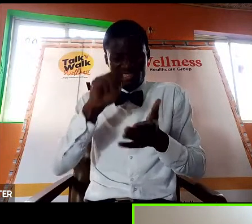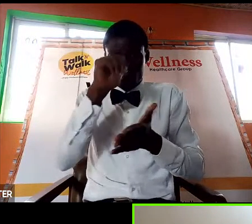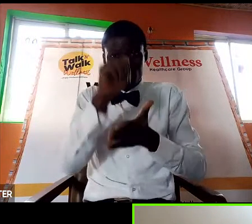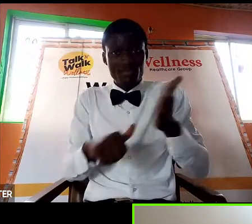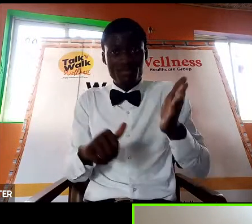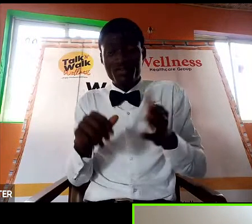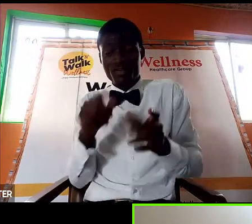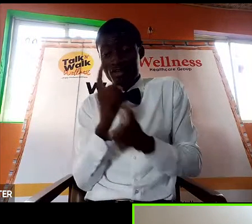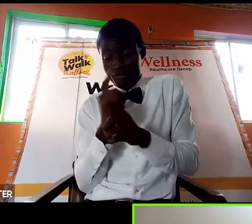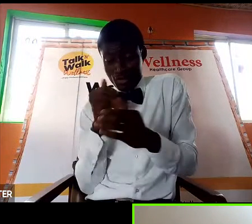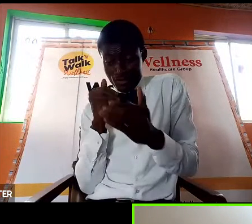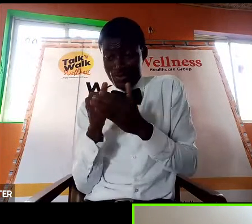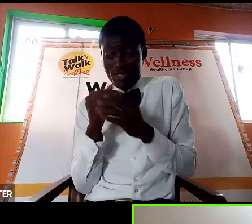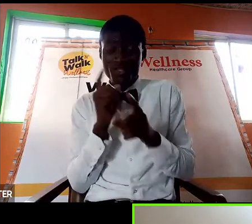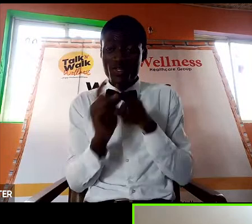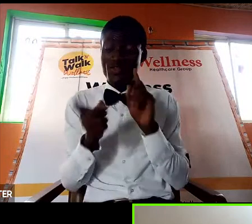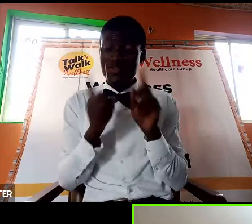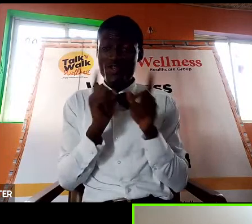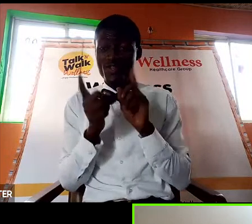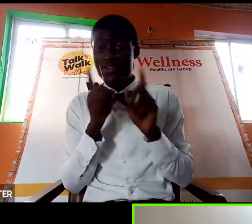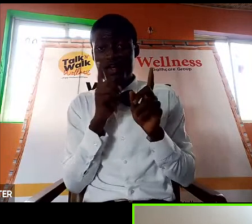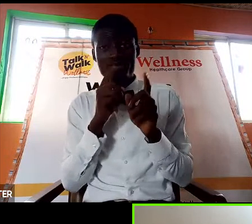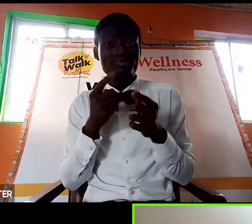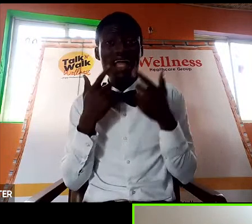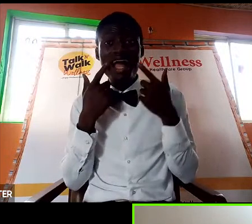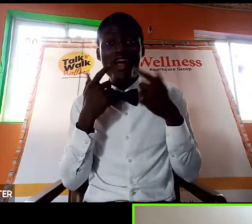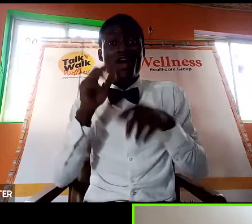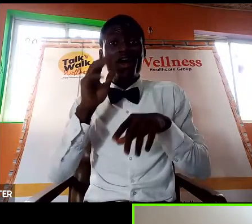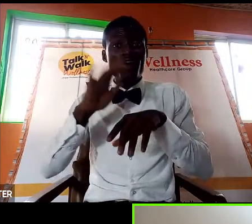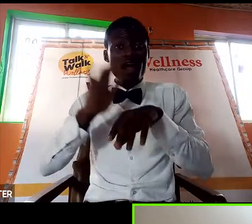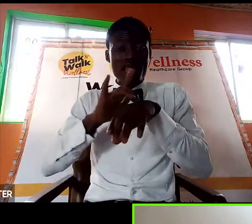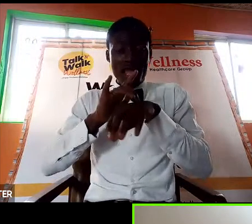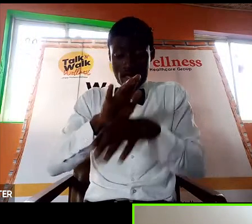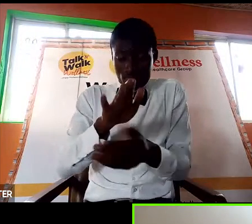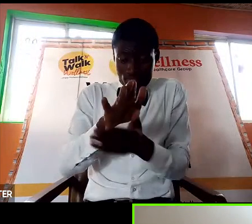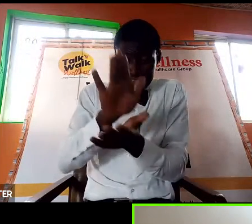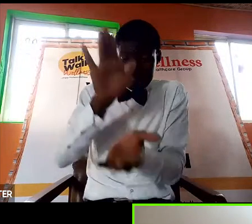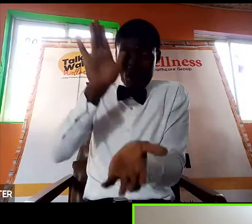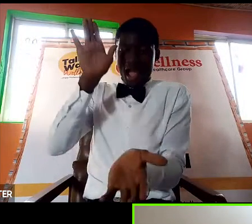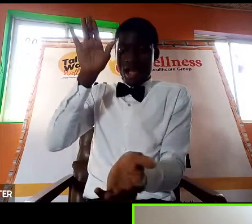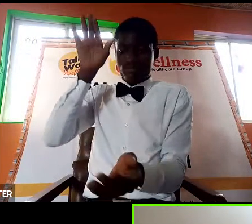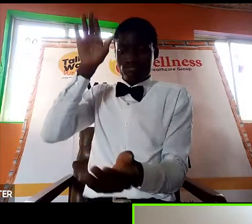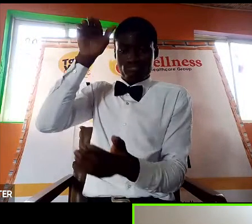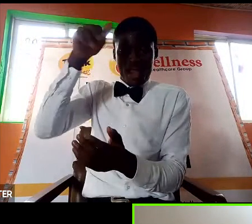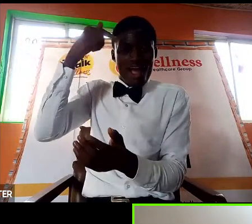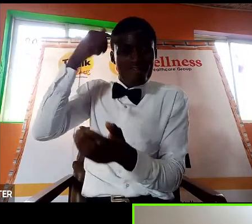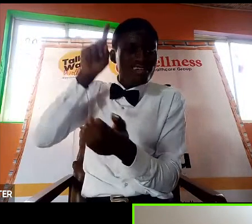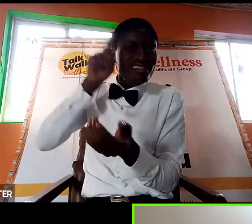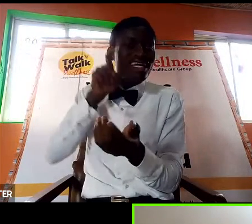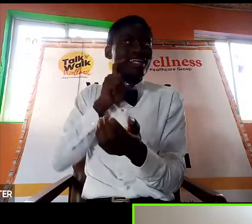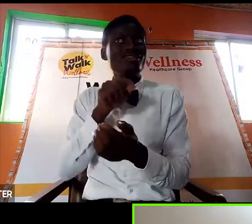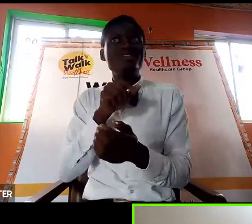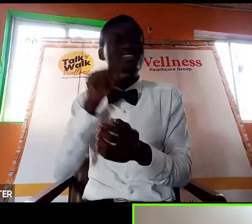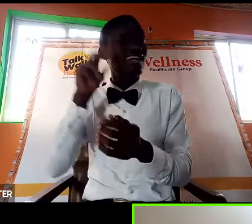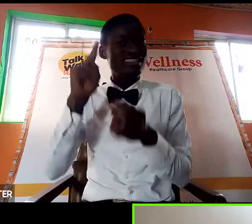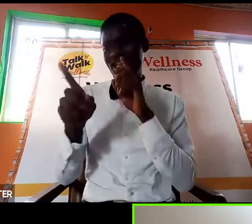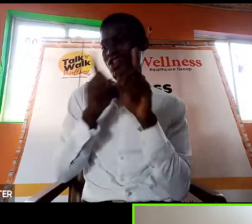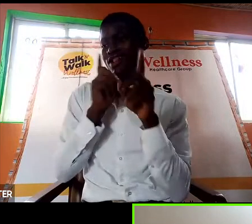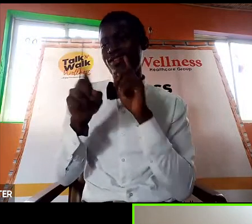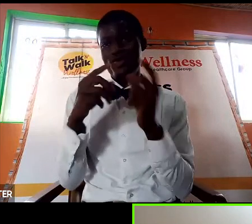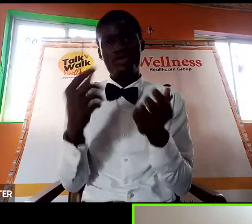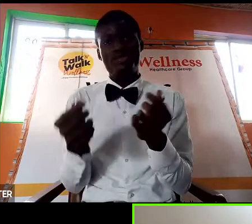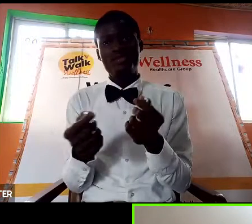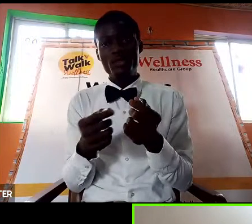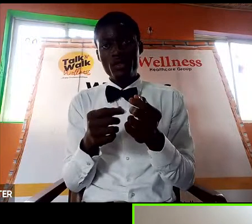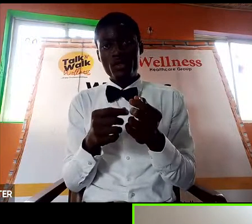and you just raise your leg, and then you just look at him like, what's up? You don't need to say anything. You understand? So